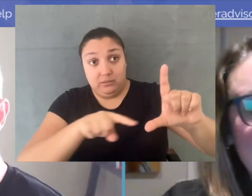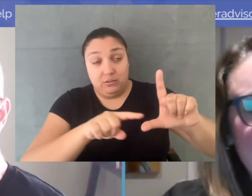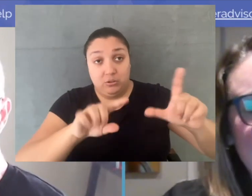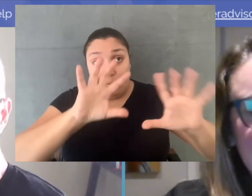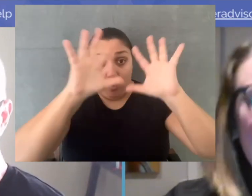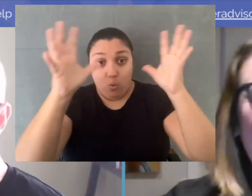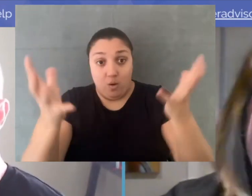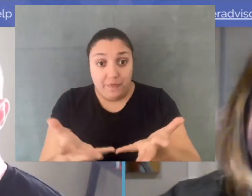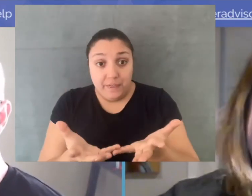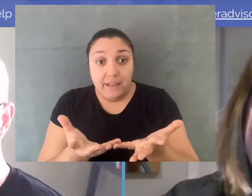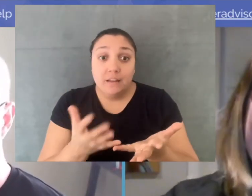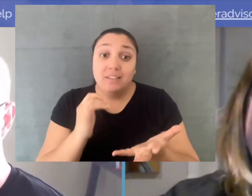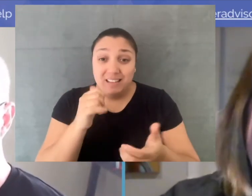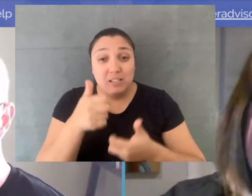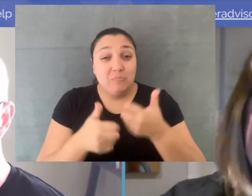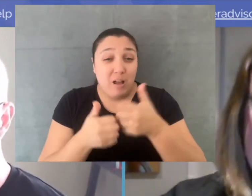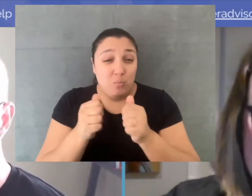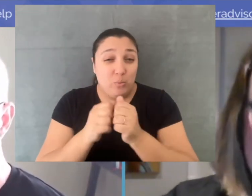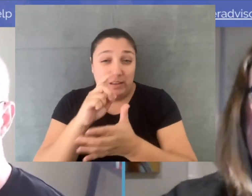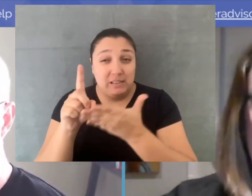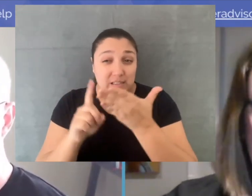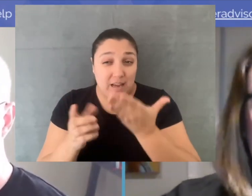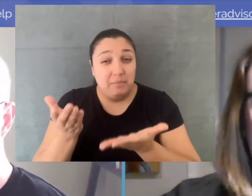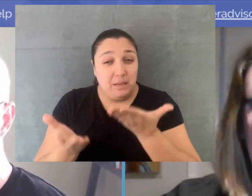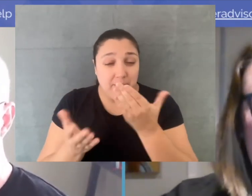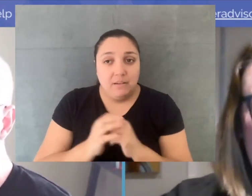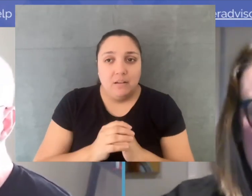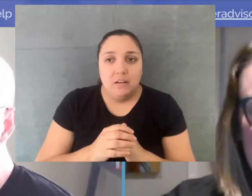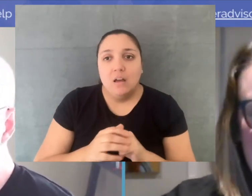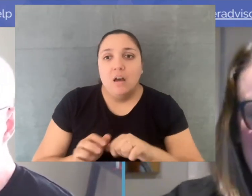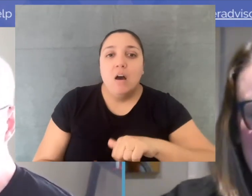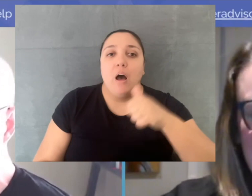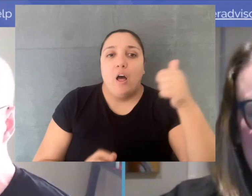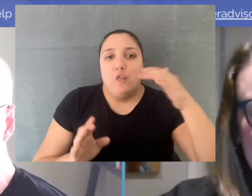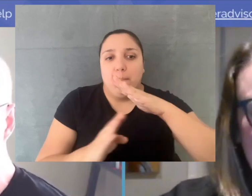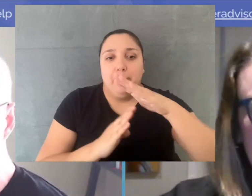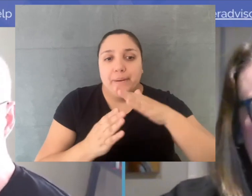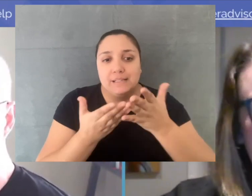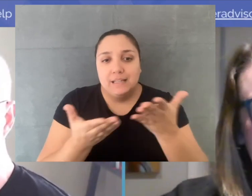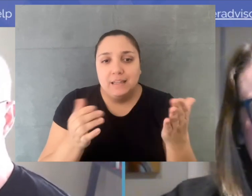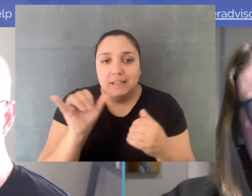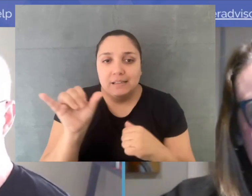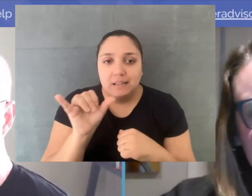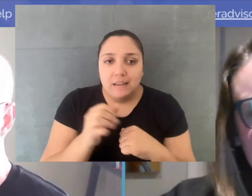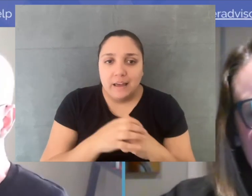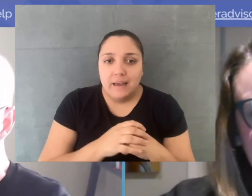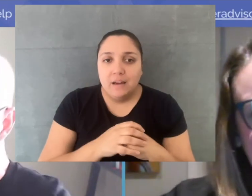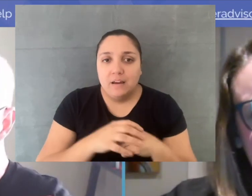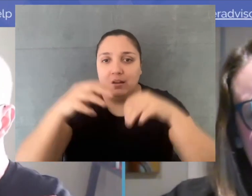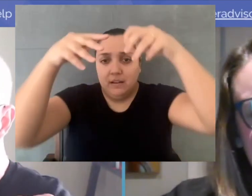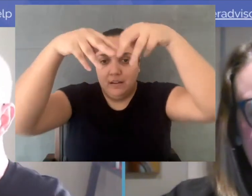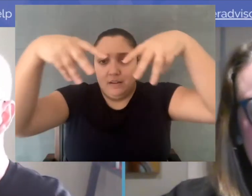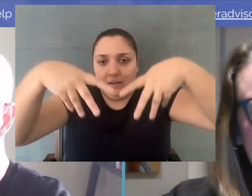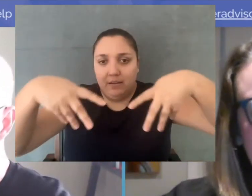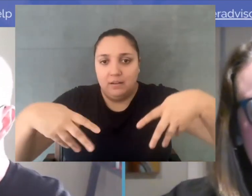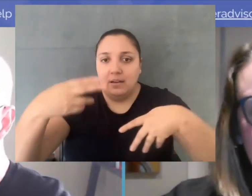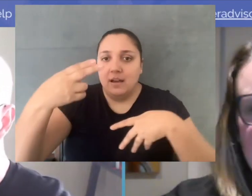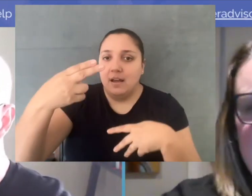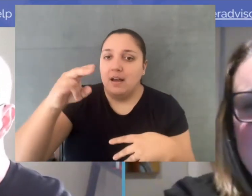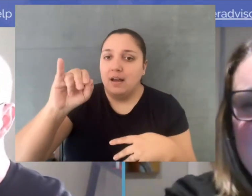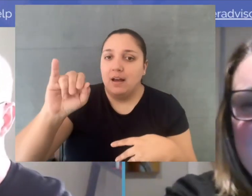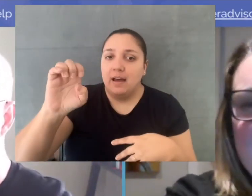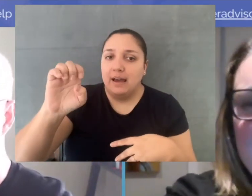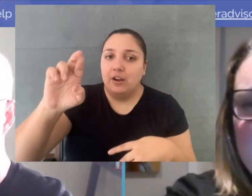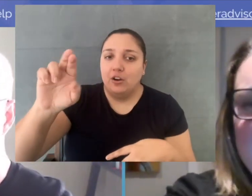text, that's a problem with the design. Other basic things like hierarchies, I think, are important